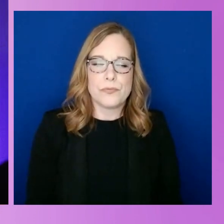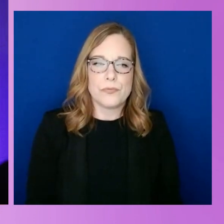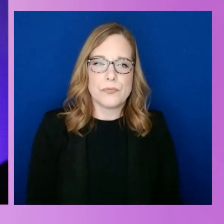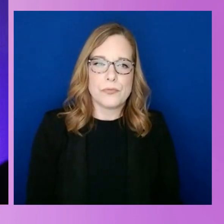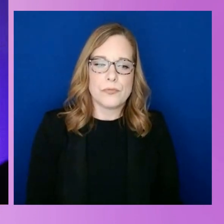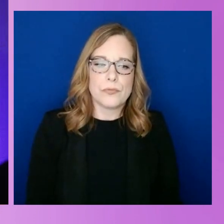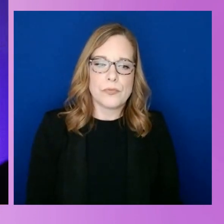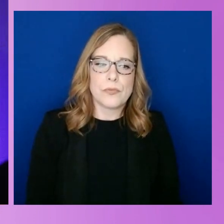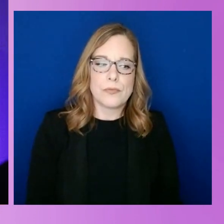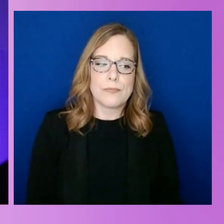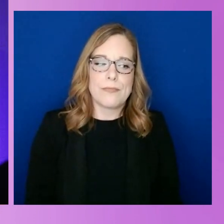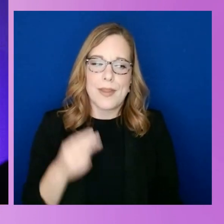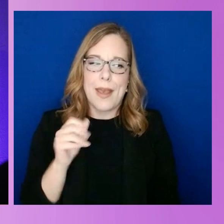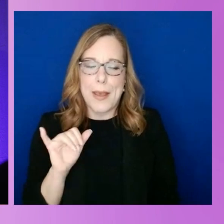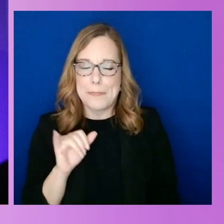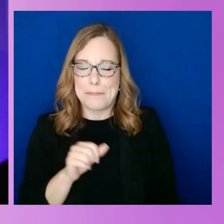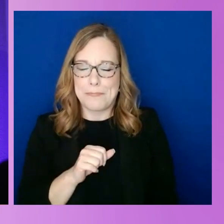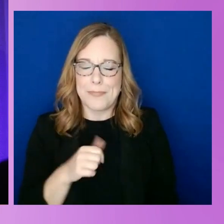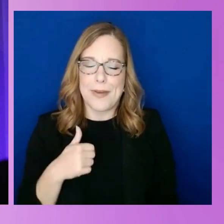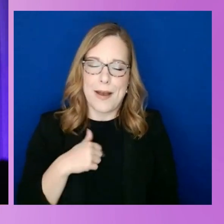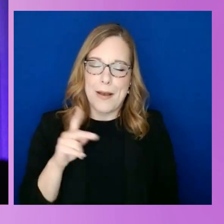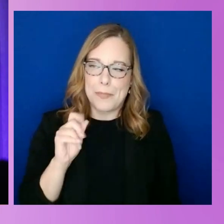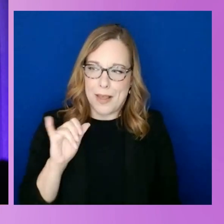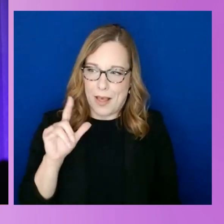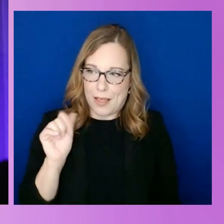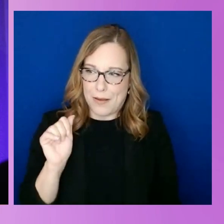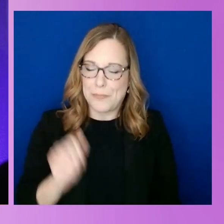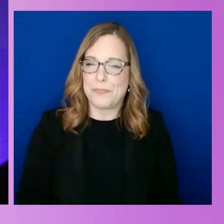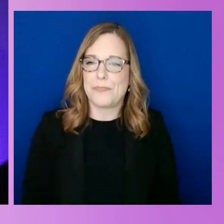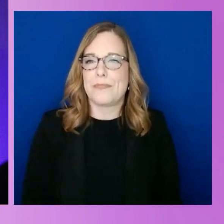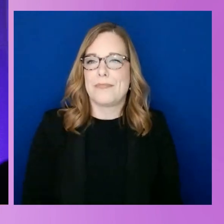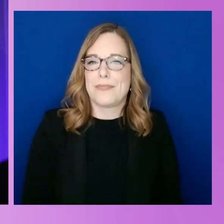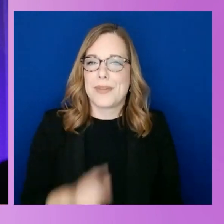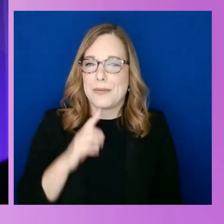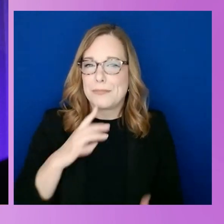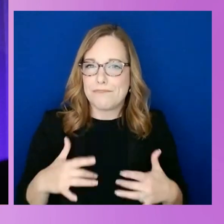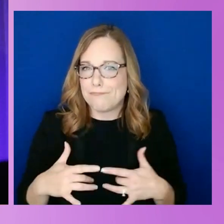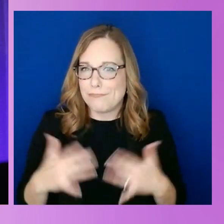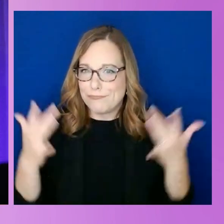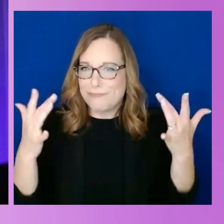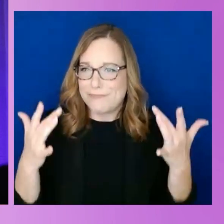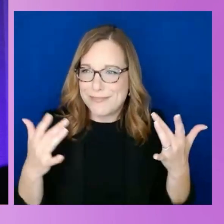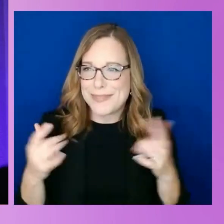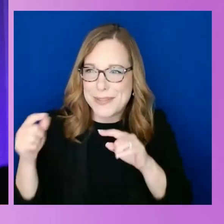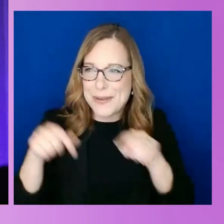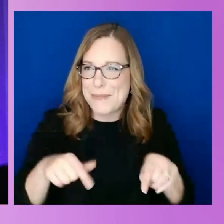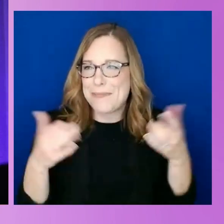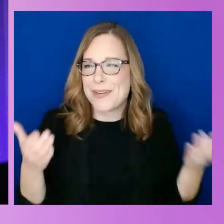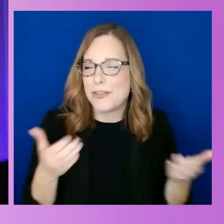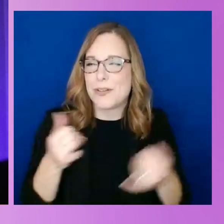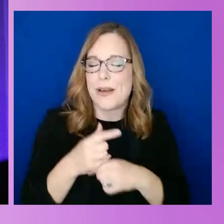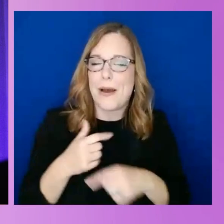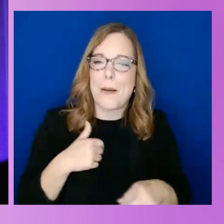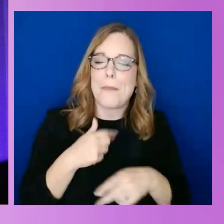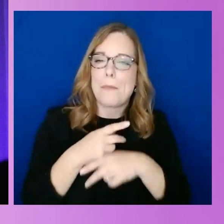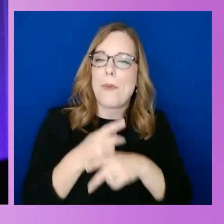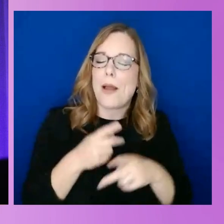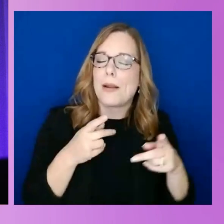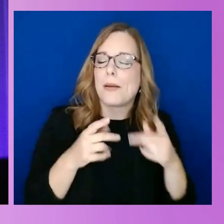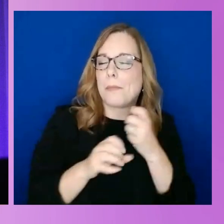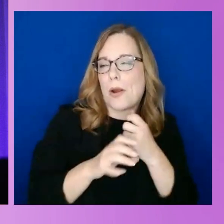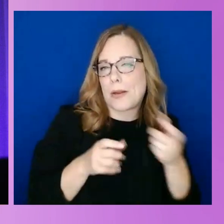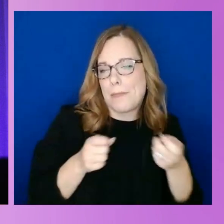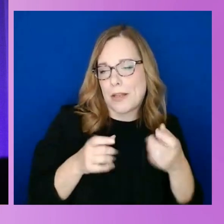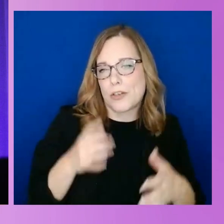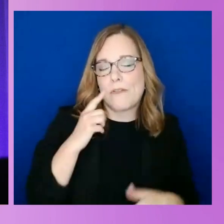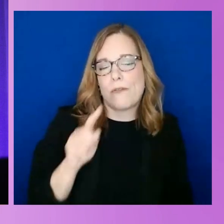Hey, I'm Kayla, and I'm really thrilled to be here today. I am a product marketing manager for Microsoft 365